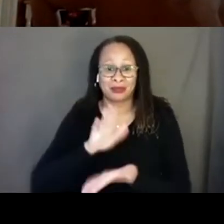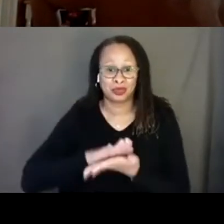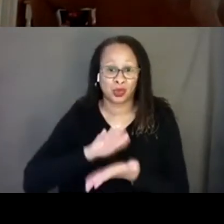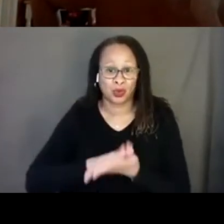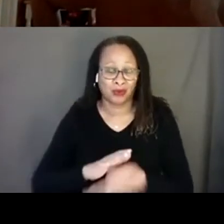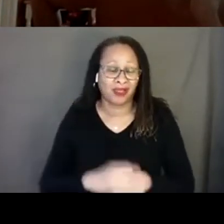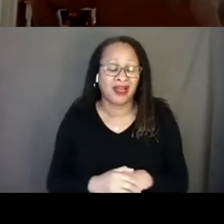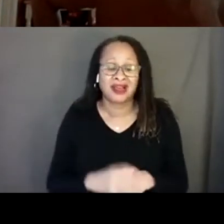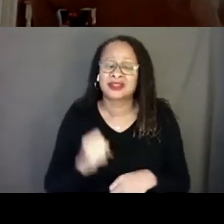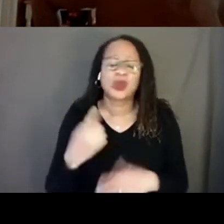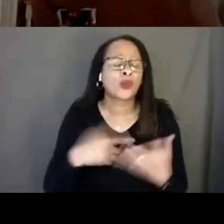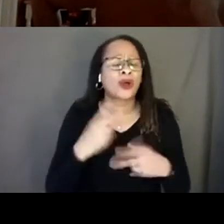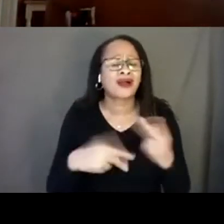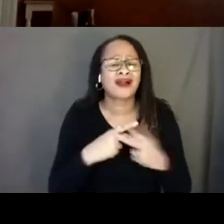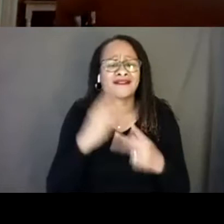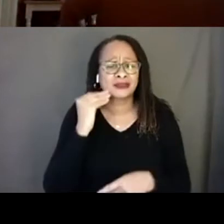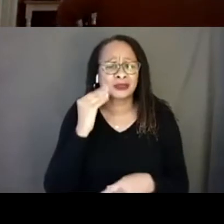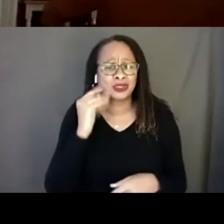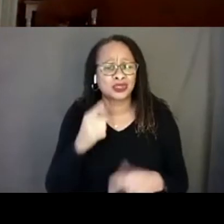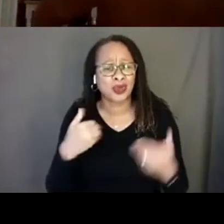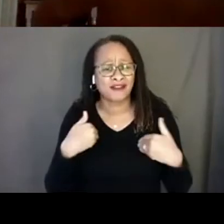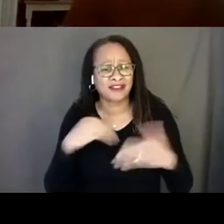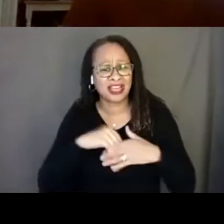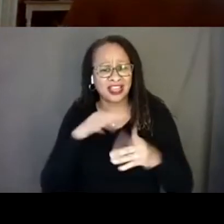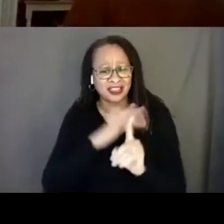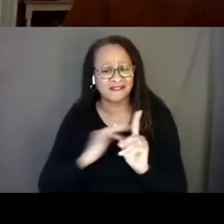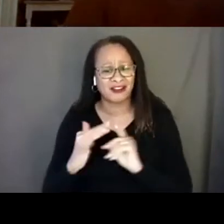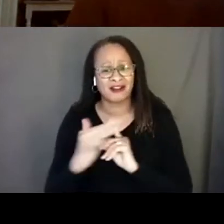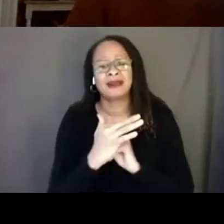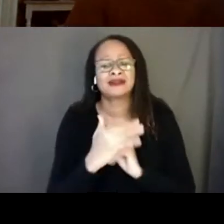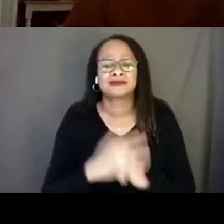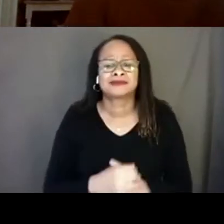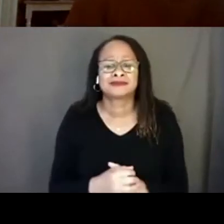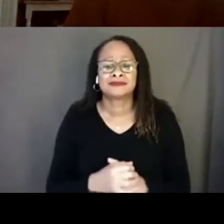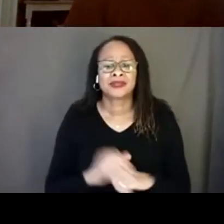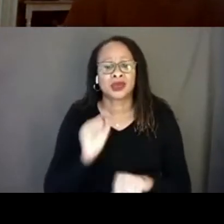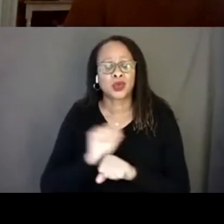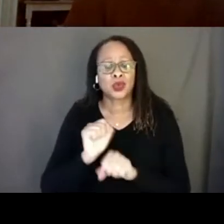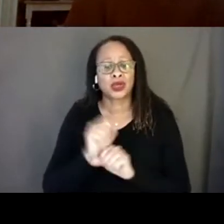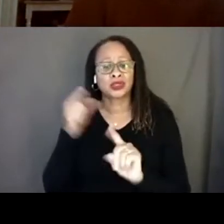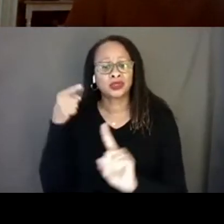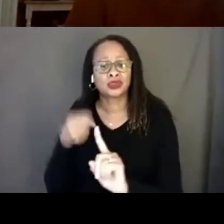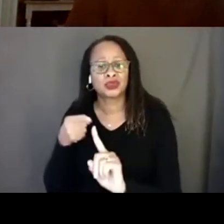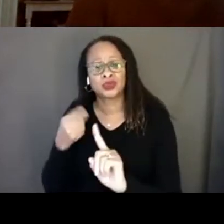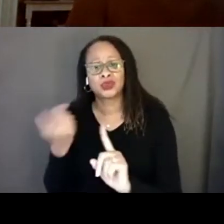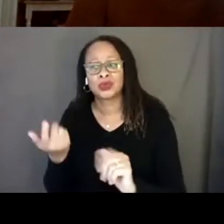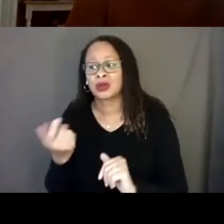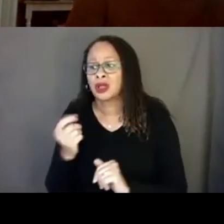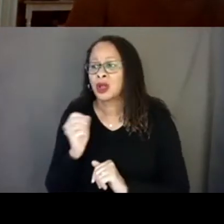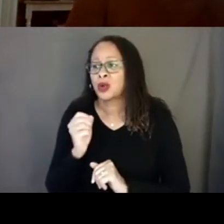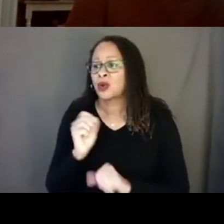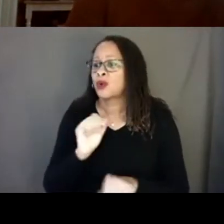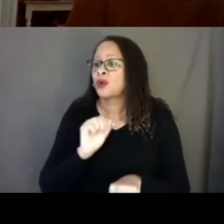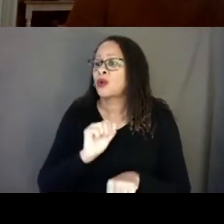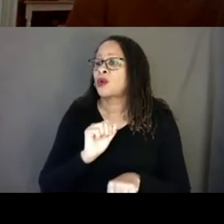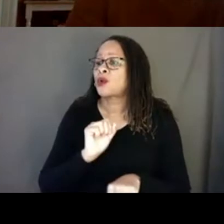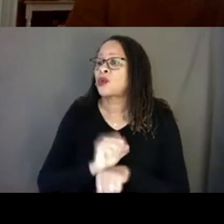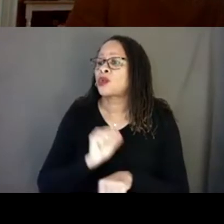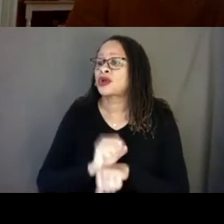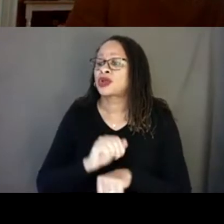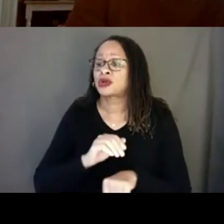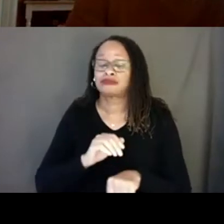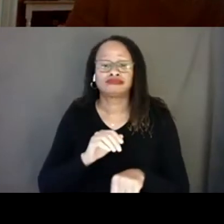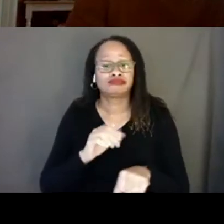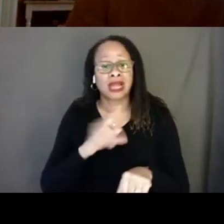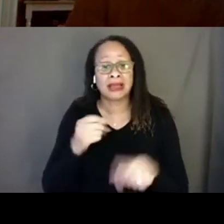What sort of experience did you have in that environment, working towards, you know, or working on your managing your own set